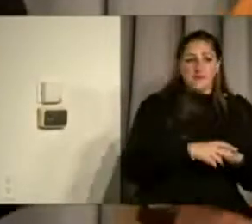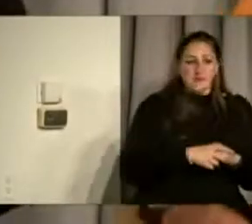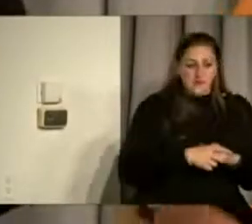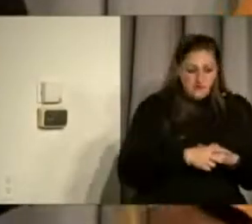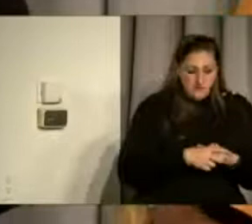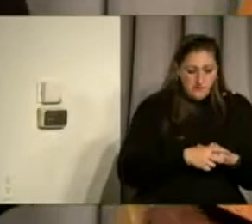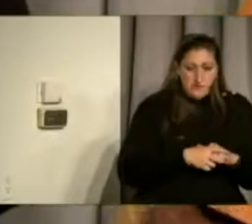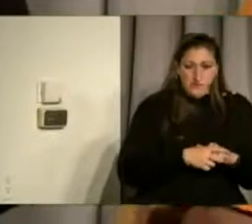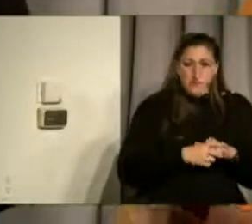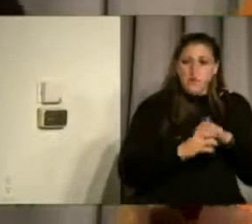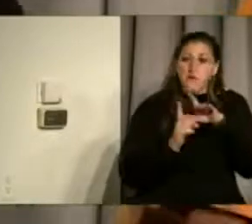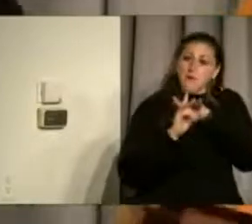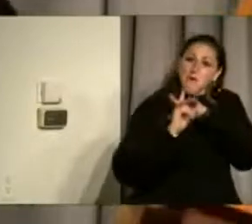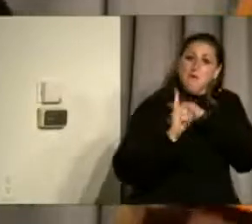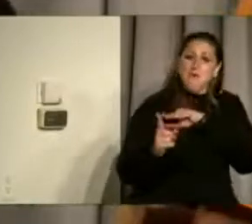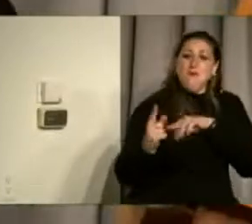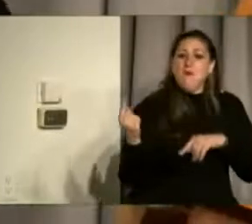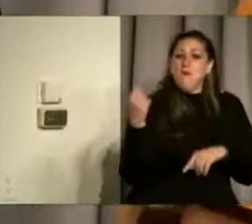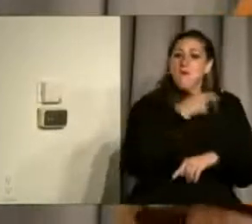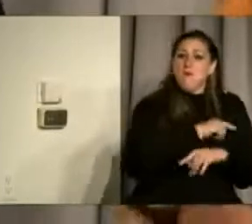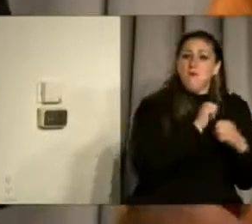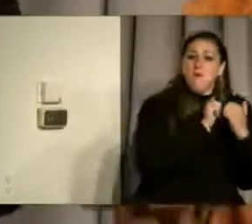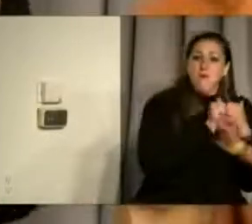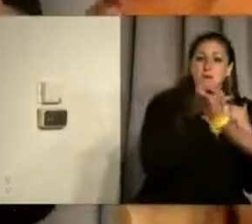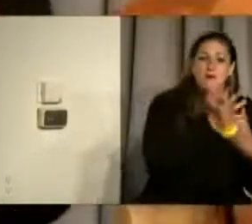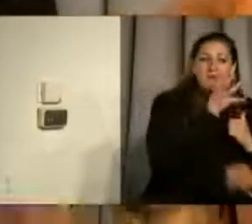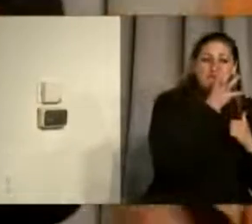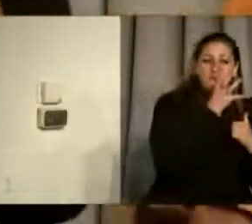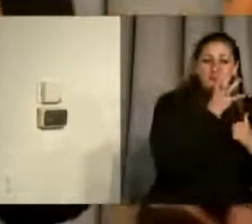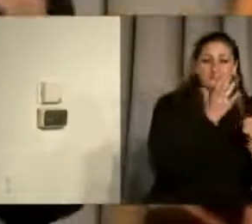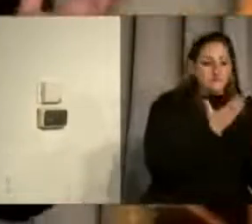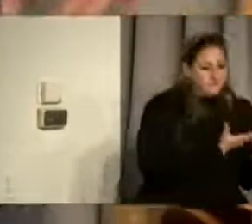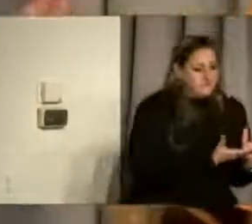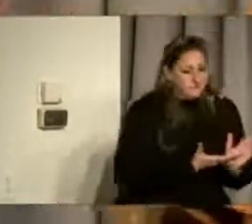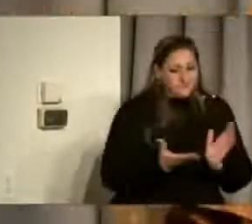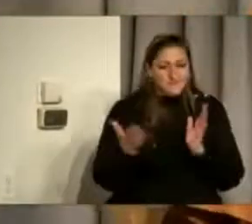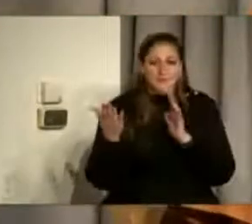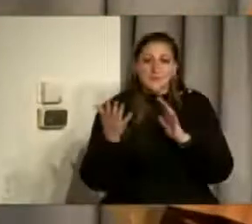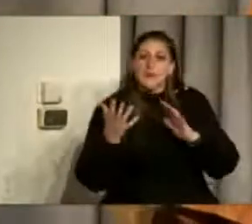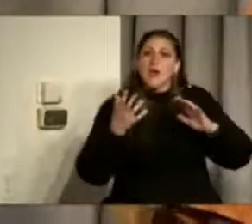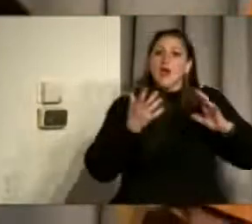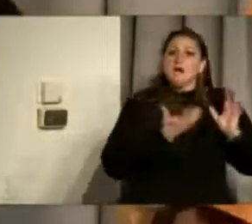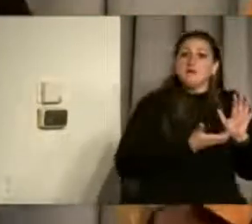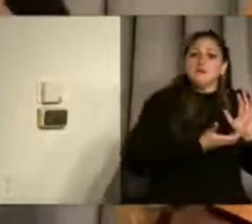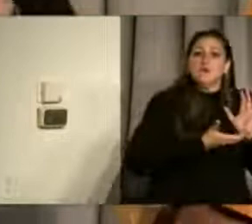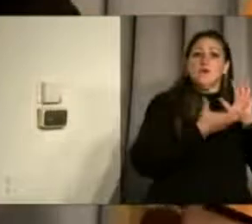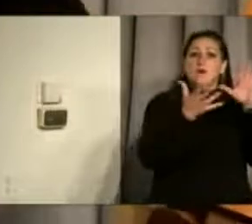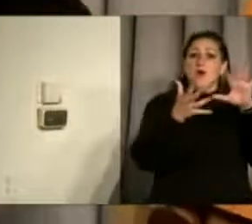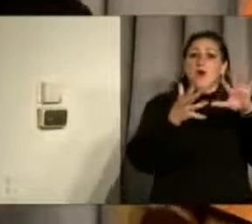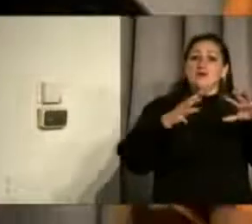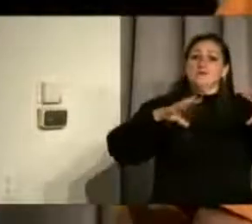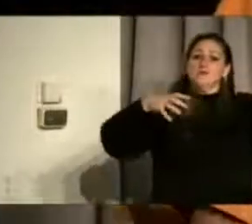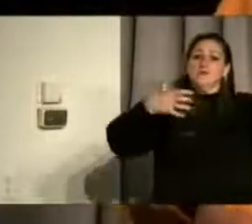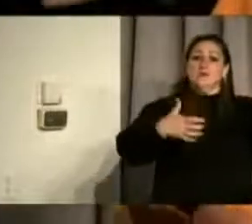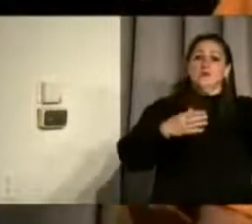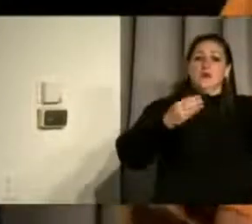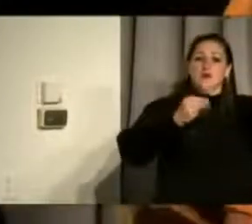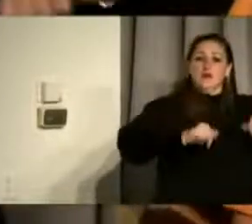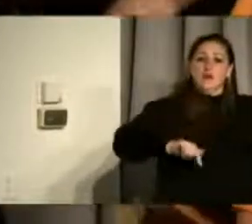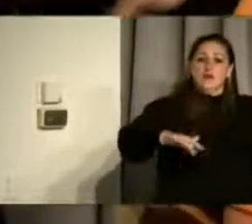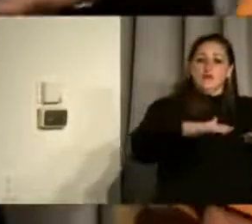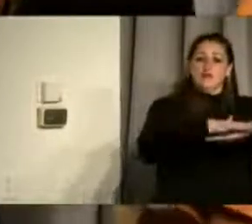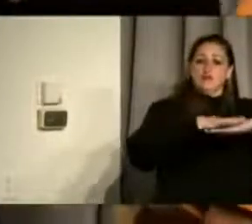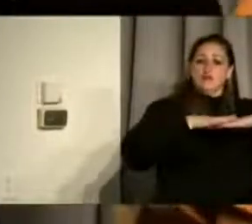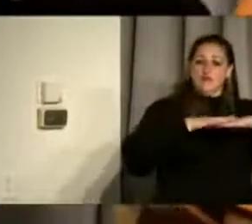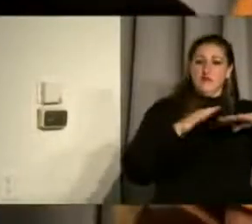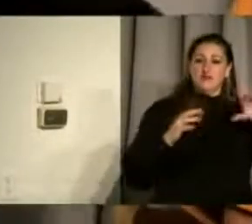and I would run away from home and go be with her. She took me up to the reservation one time. Went up there when I was 16. I had a driver's